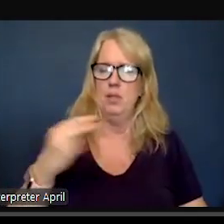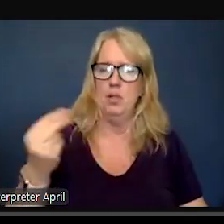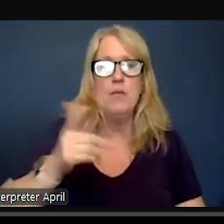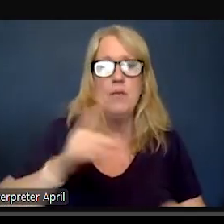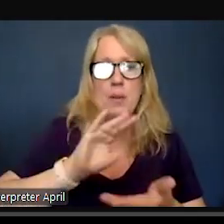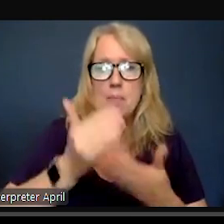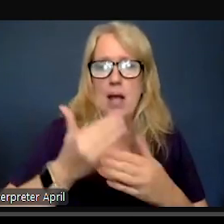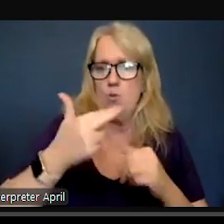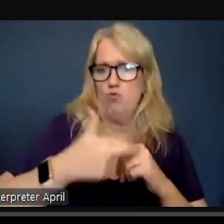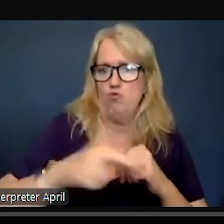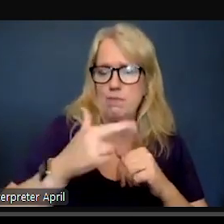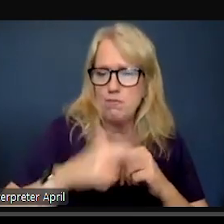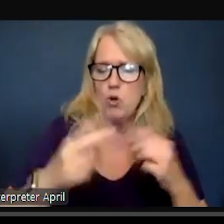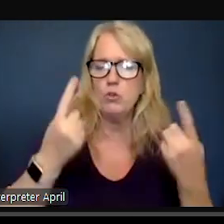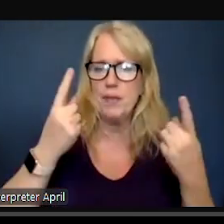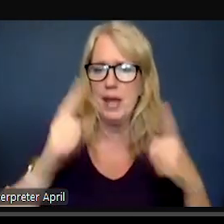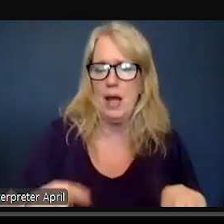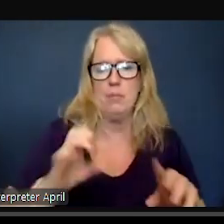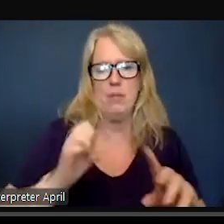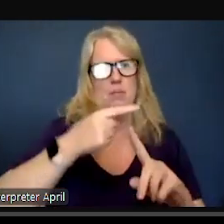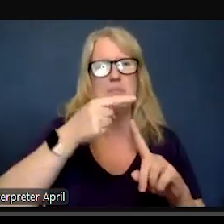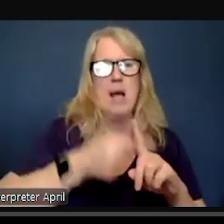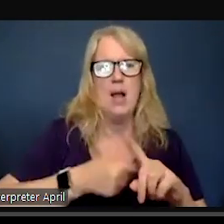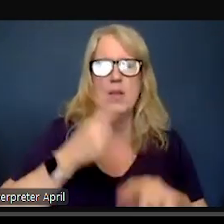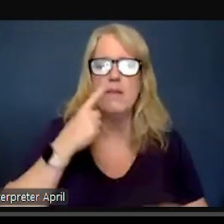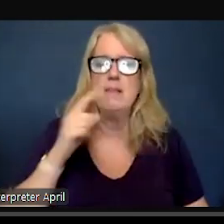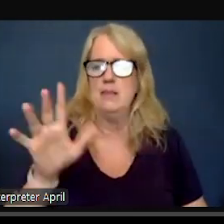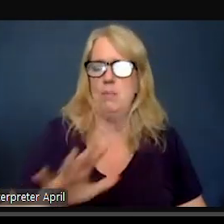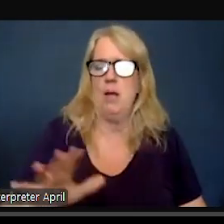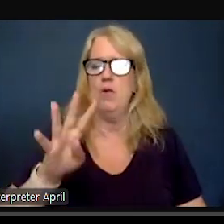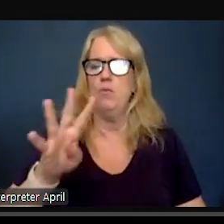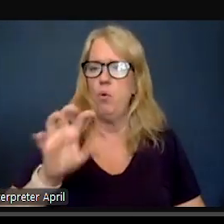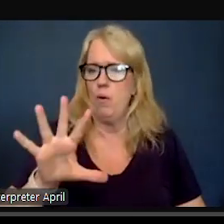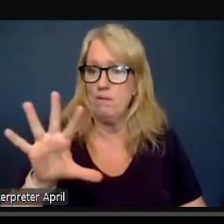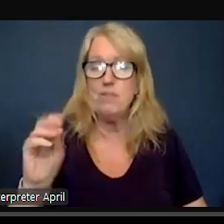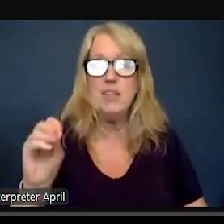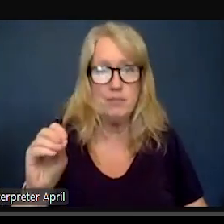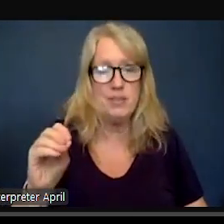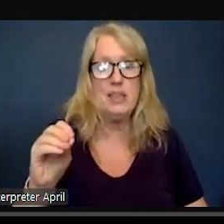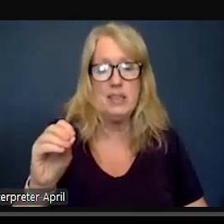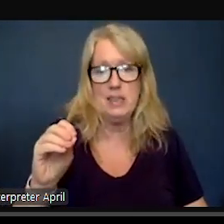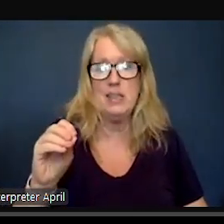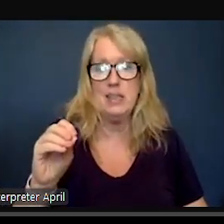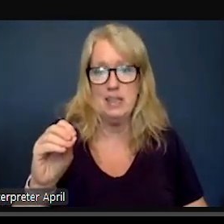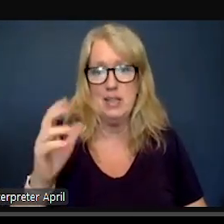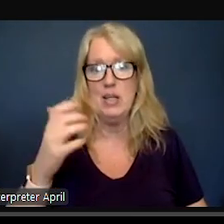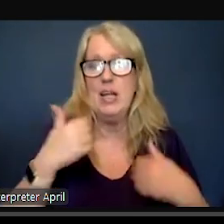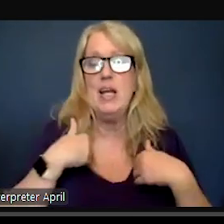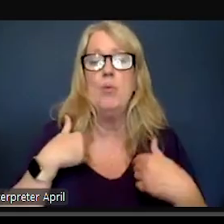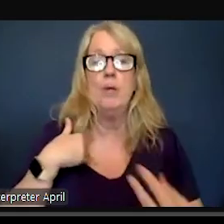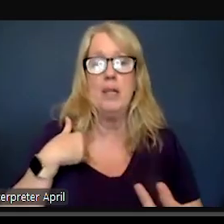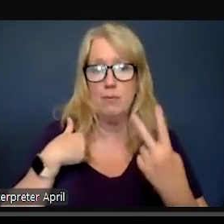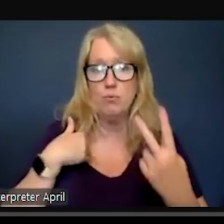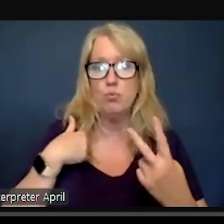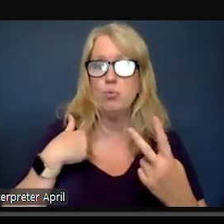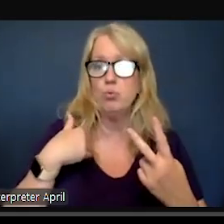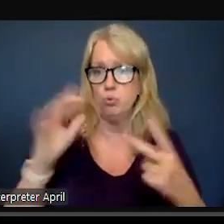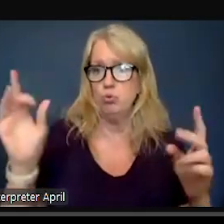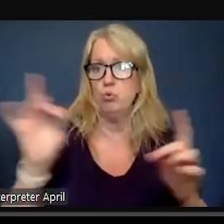of referrals that come in usually in a month is about 450. And we have 2 crisis specialists